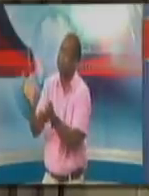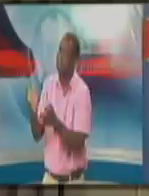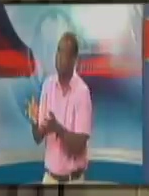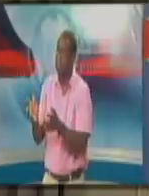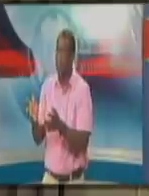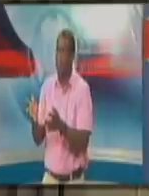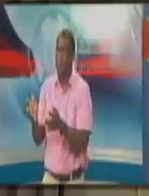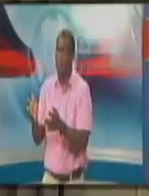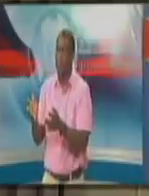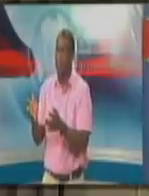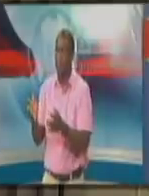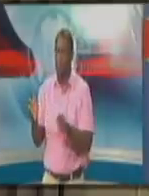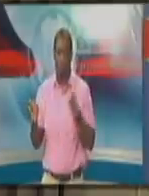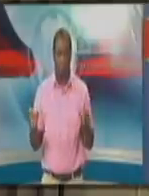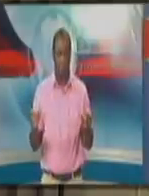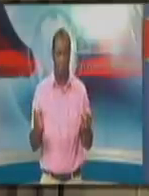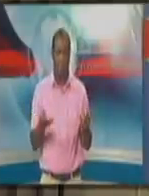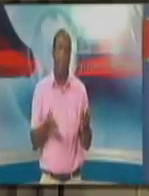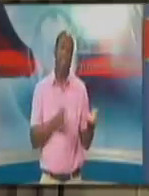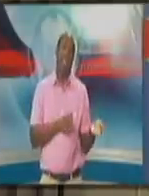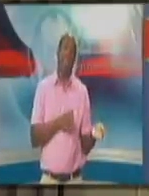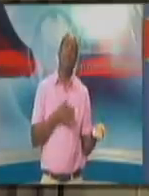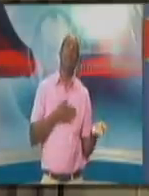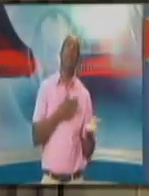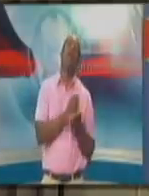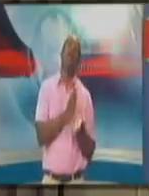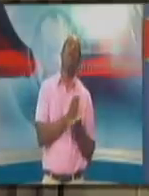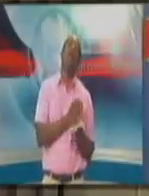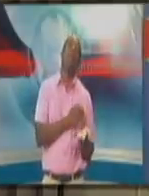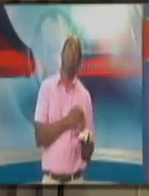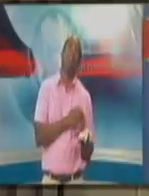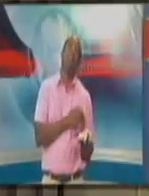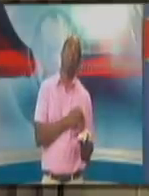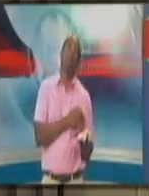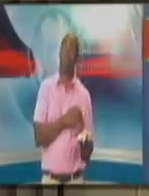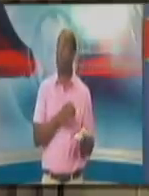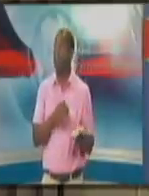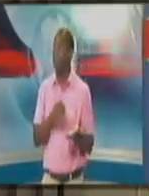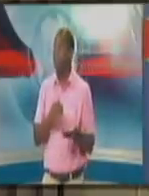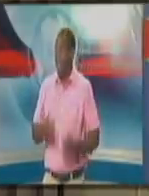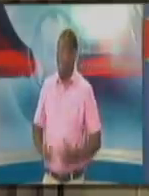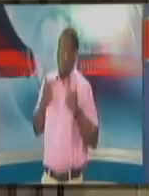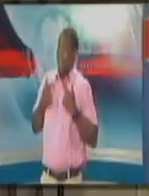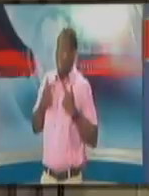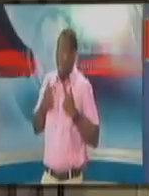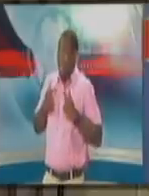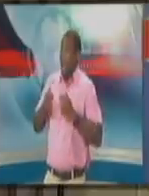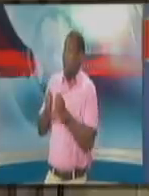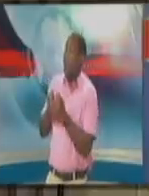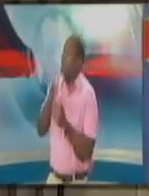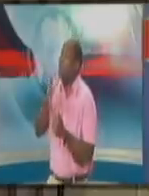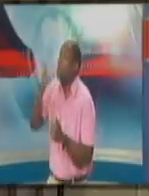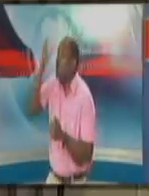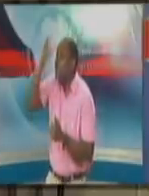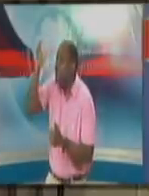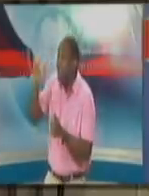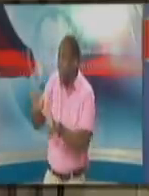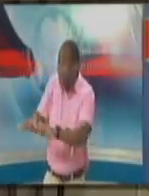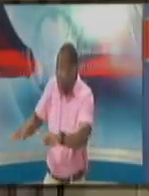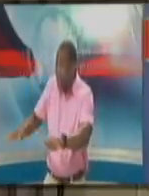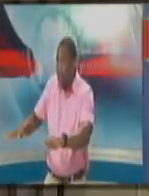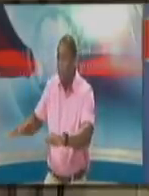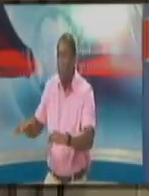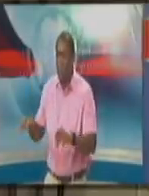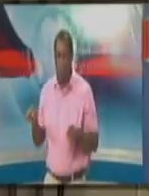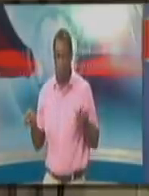I see it now as a binary choice. But to be alive in the future, we are going to have to